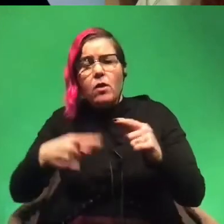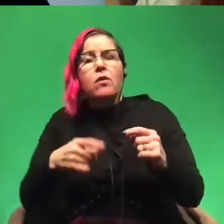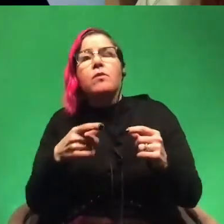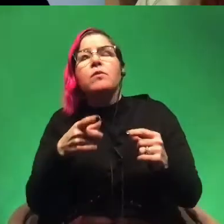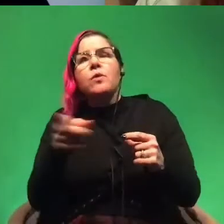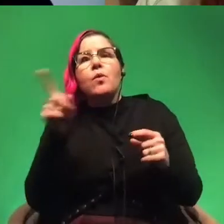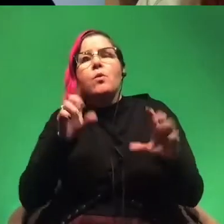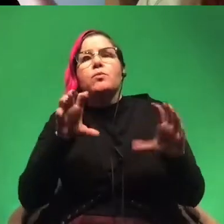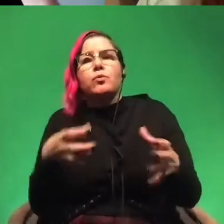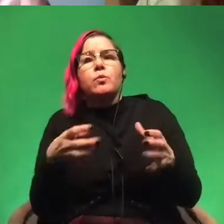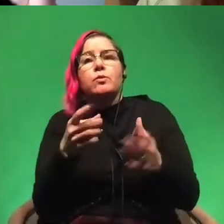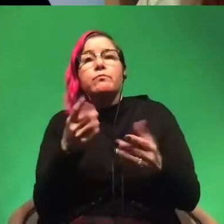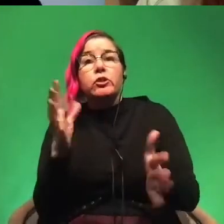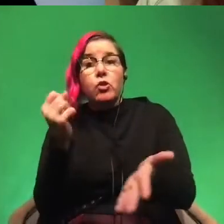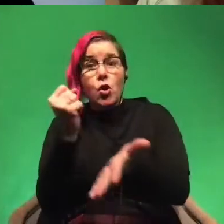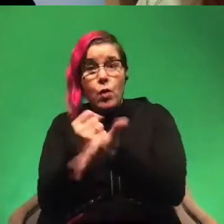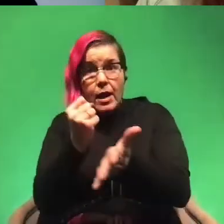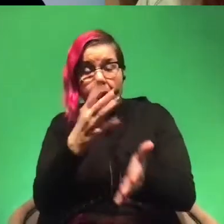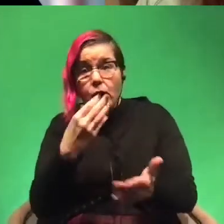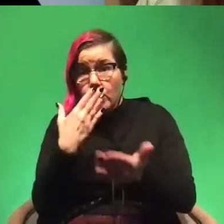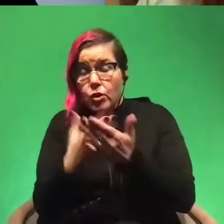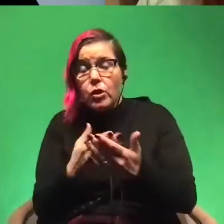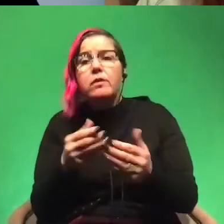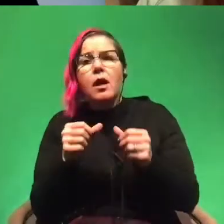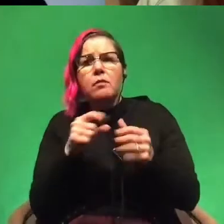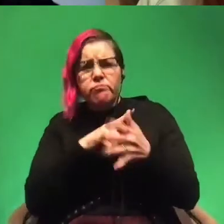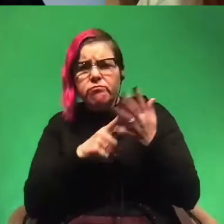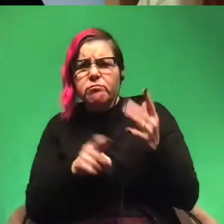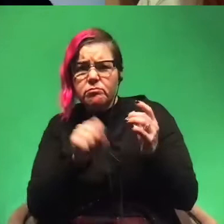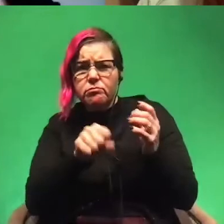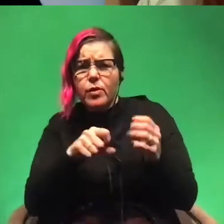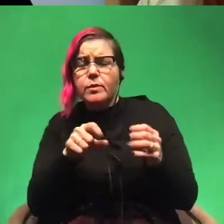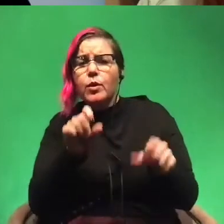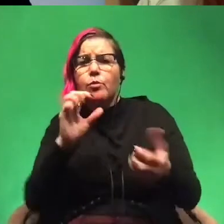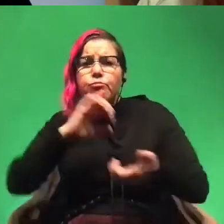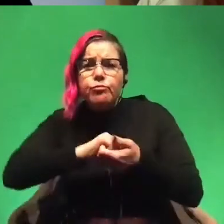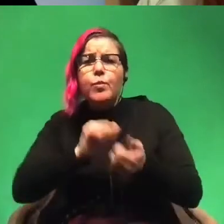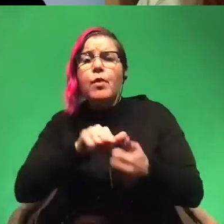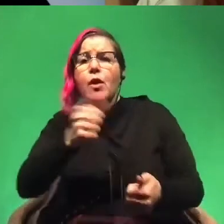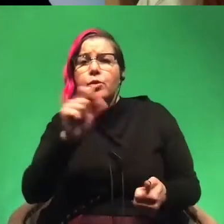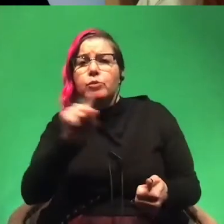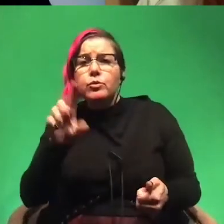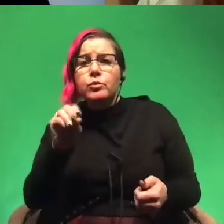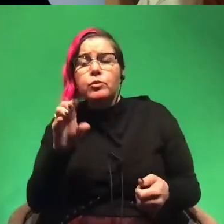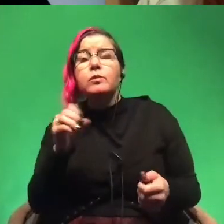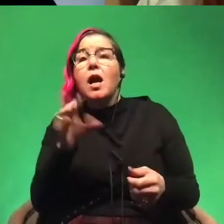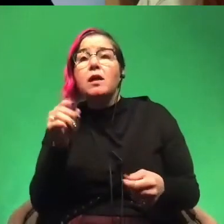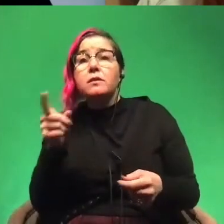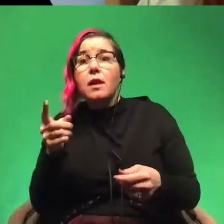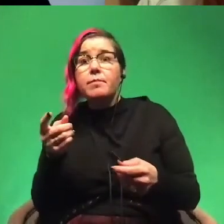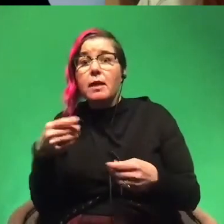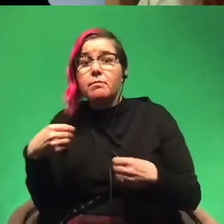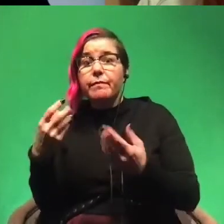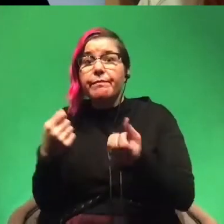Organizations that are accredited and that are good are doing those things. They're working with like other zoos. They're working with and sometimes funding